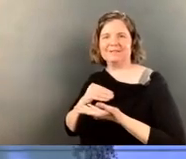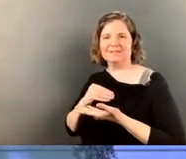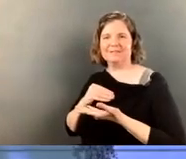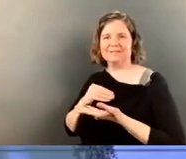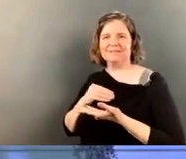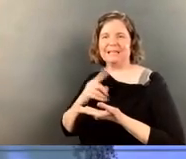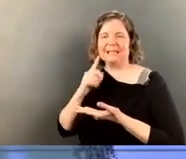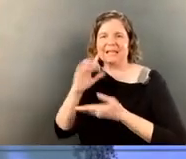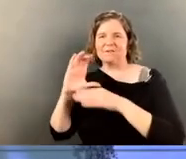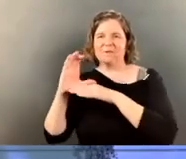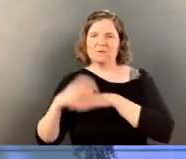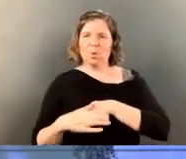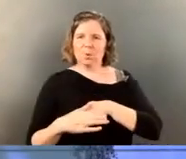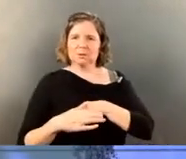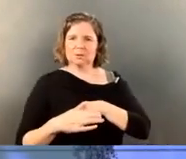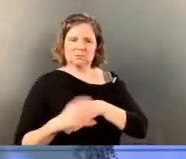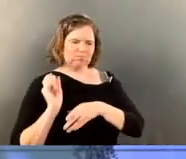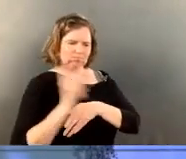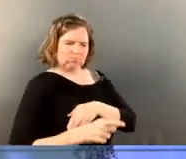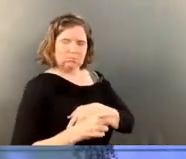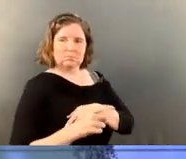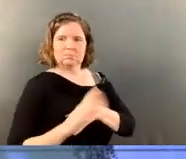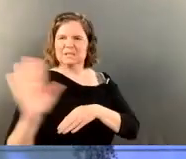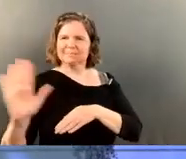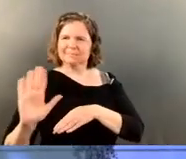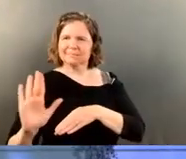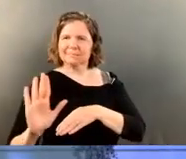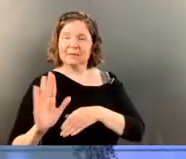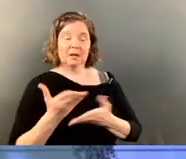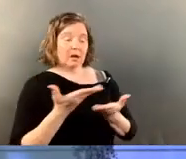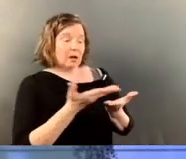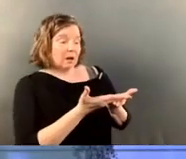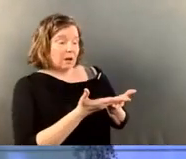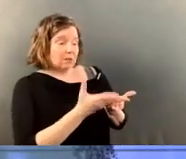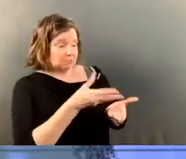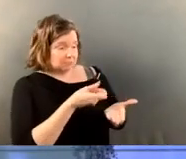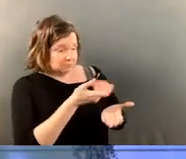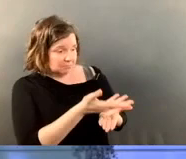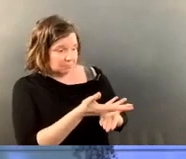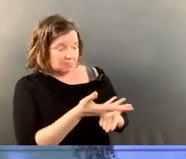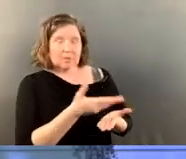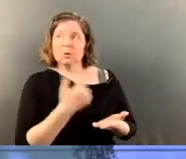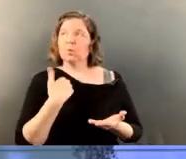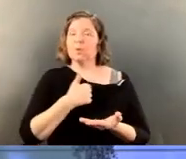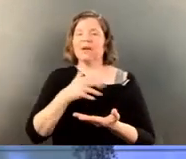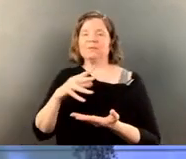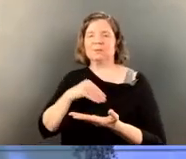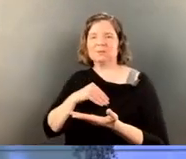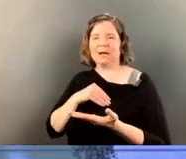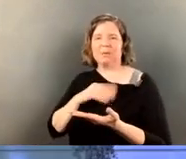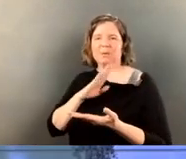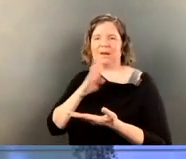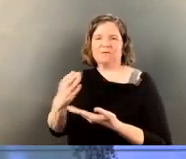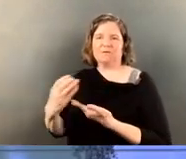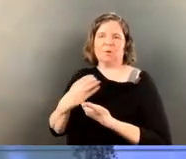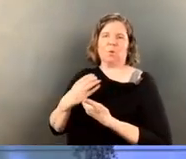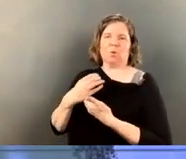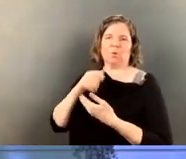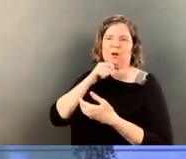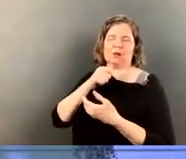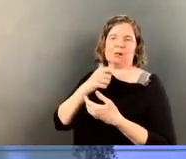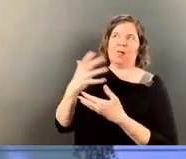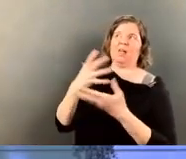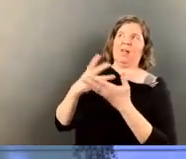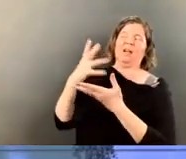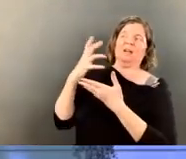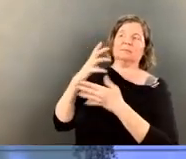be forced on you. You'll never be coerced to be a Christian by God. You'll never be coerced or no one will ever twist your arm to